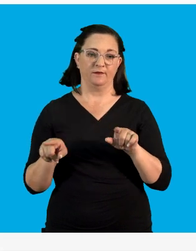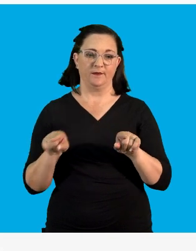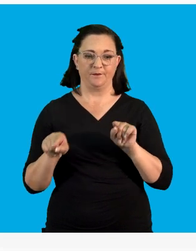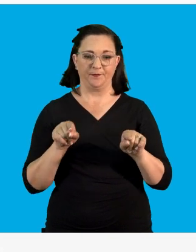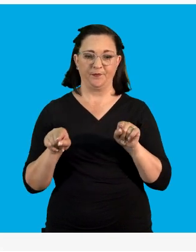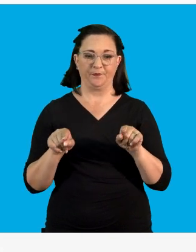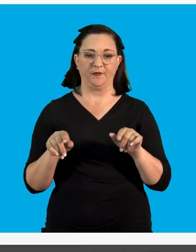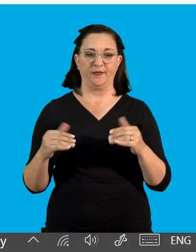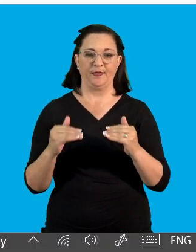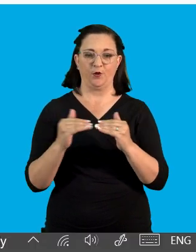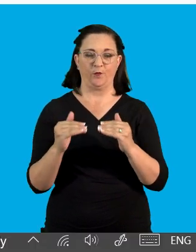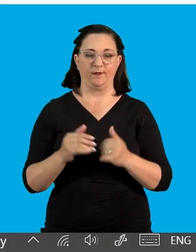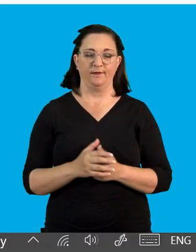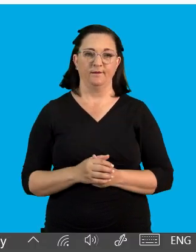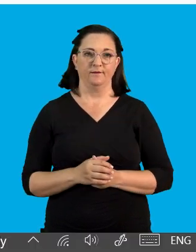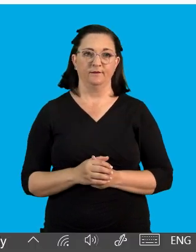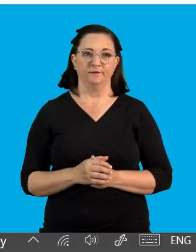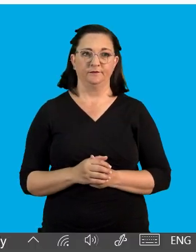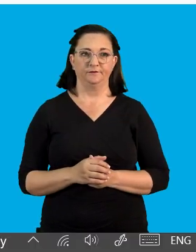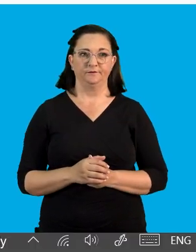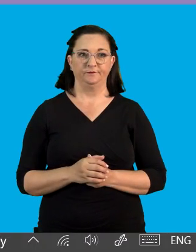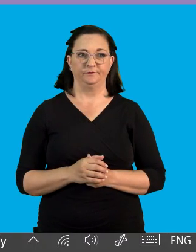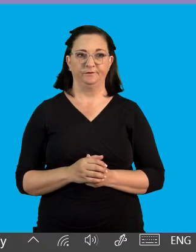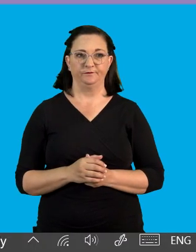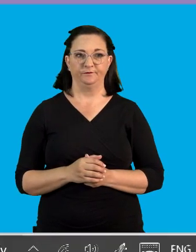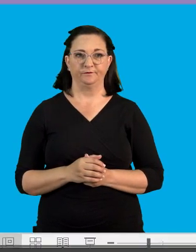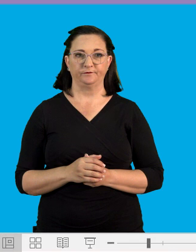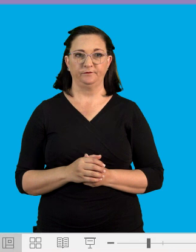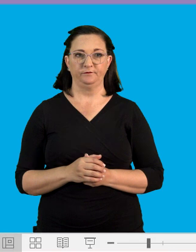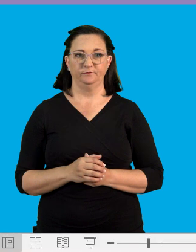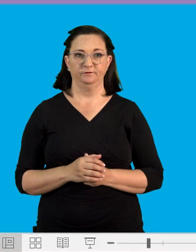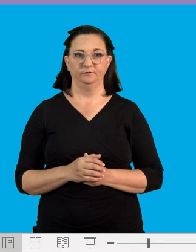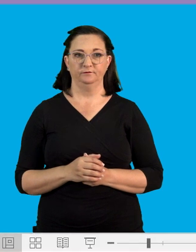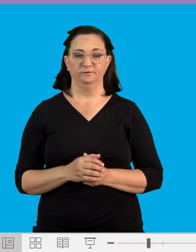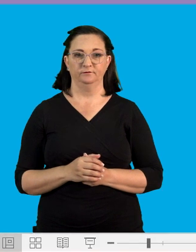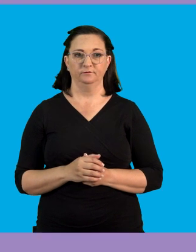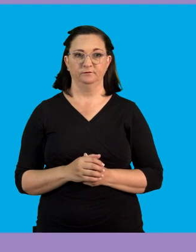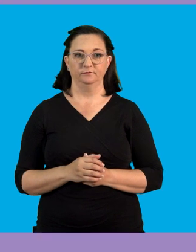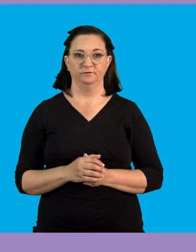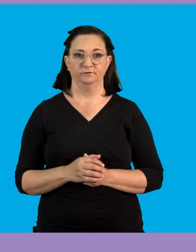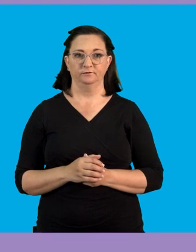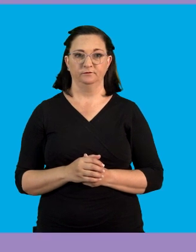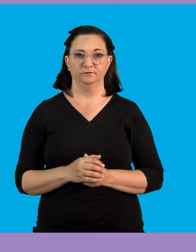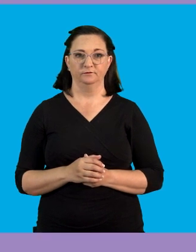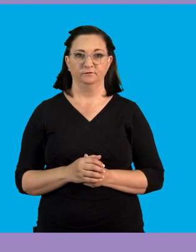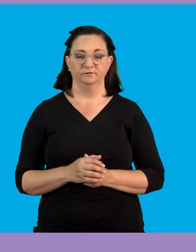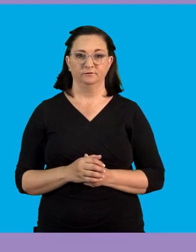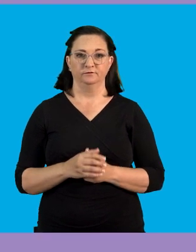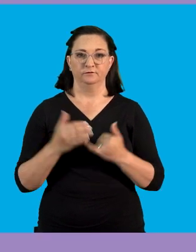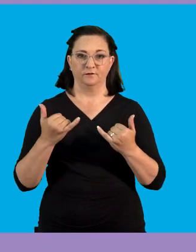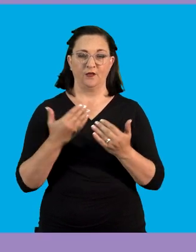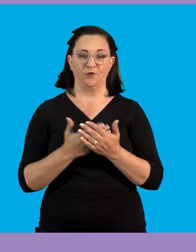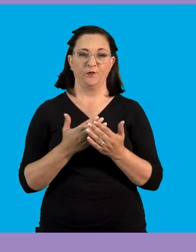another. Let's go back to our full structure. Let's write in